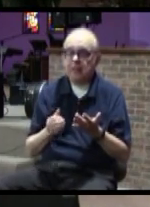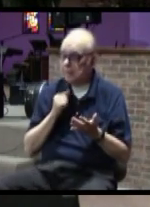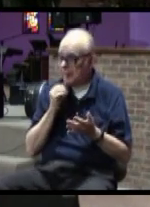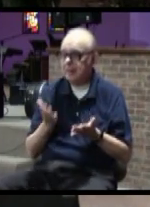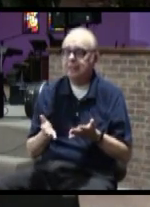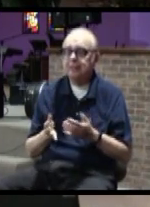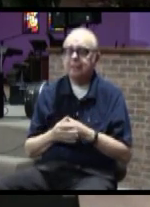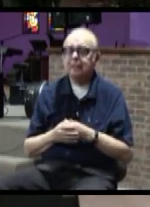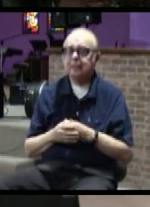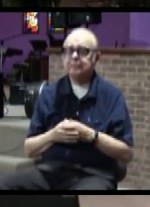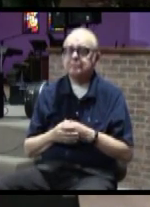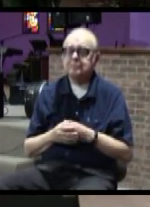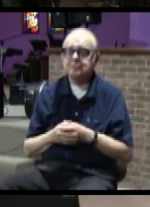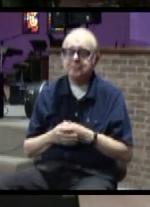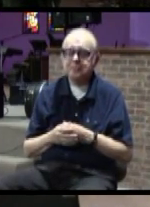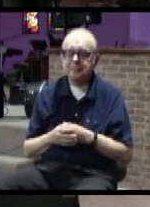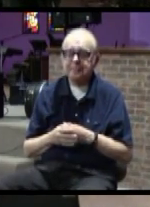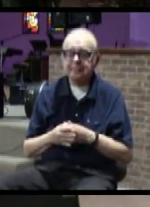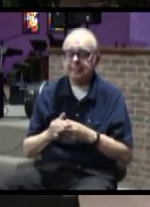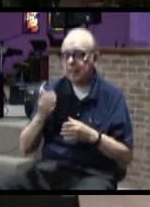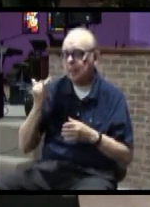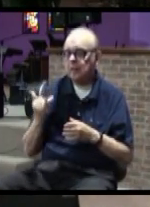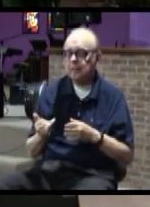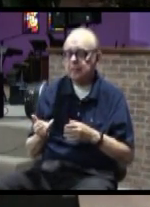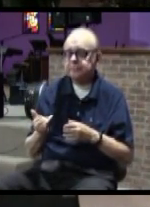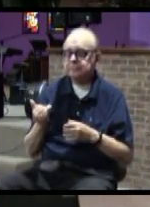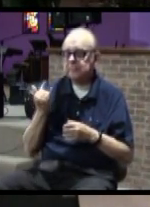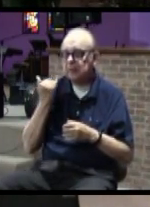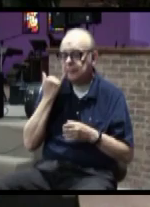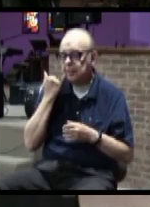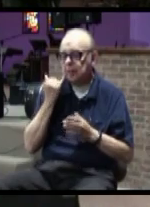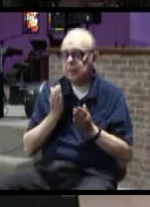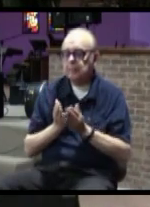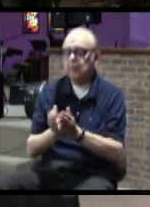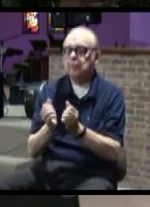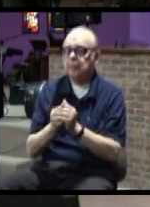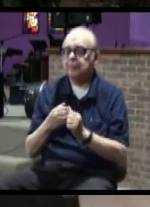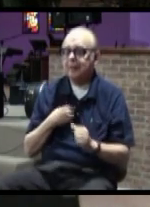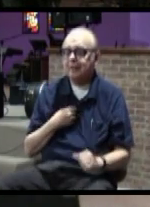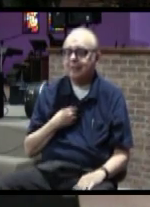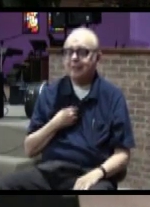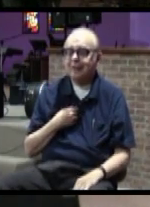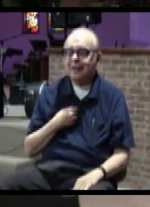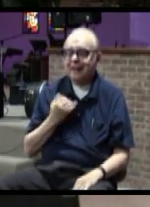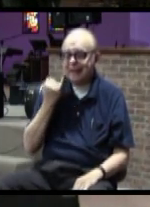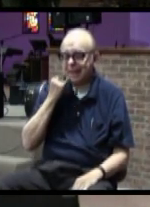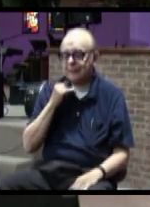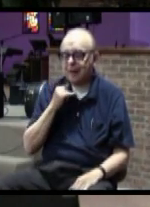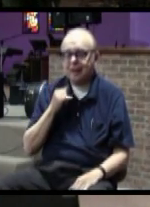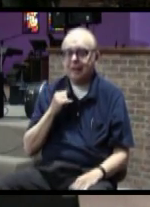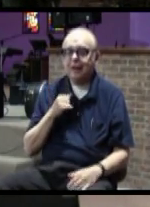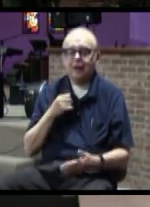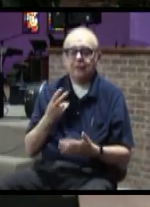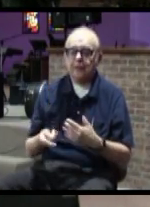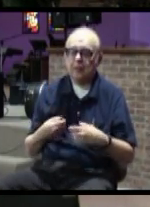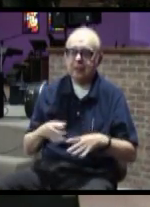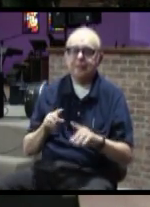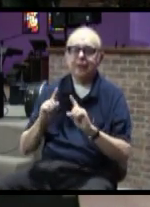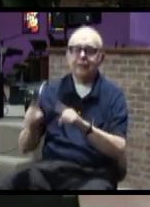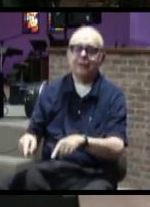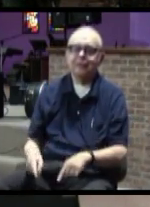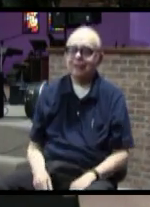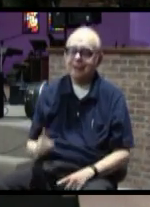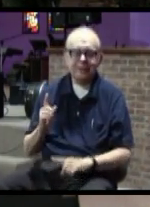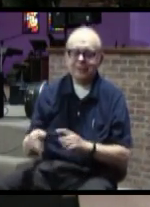I probably would not have been here. I would have probably took me and everybody else. That's why if you are on a boat with me and I fall over, let me go. Don't